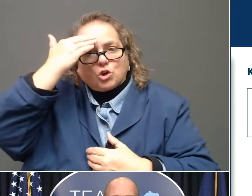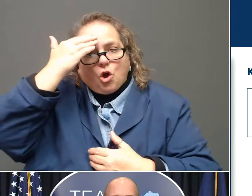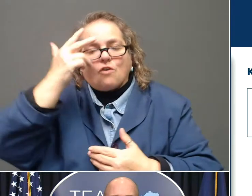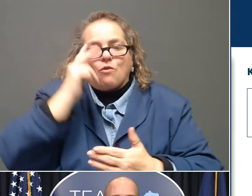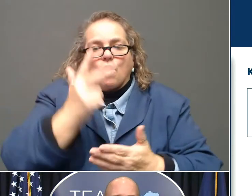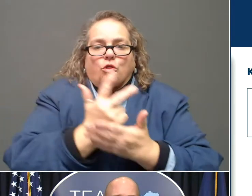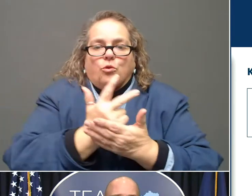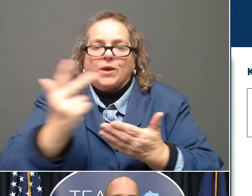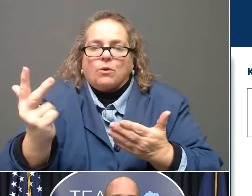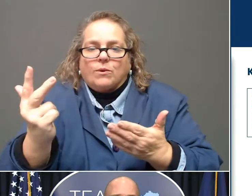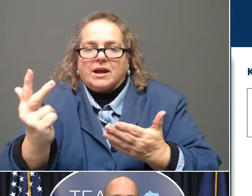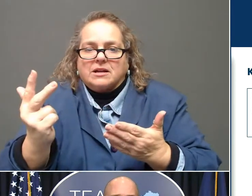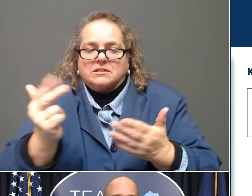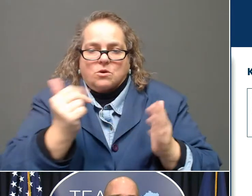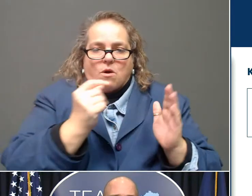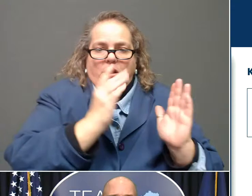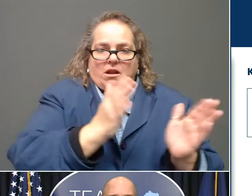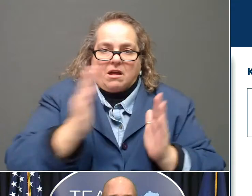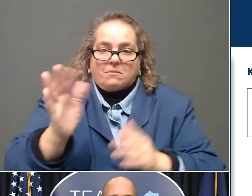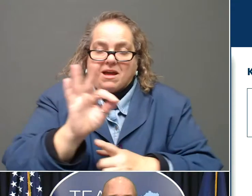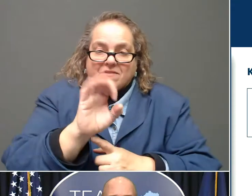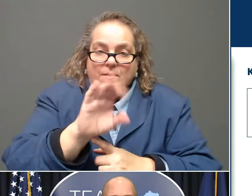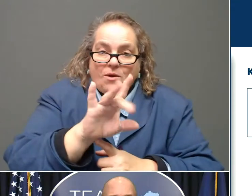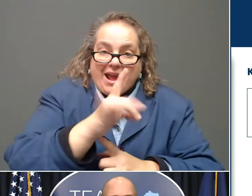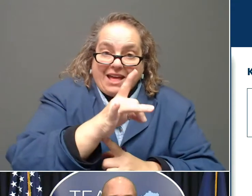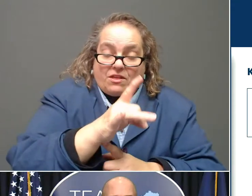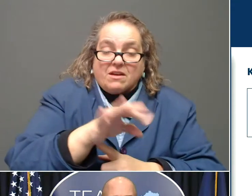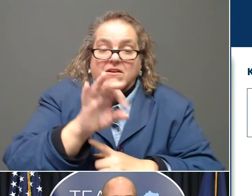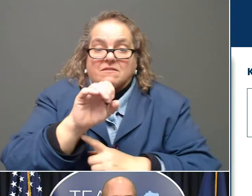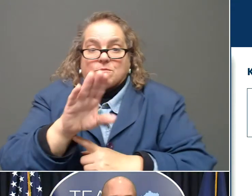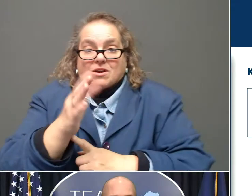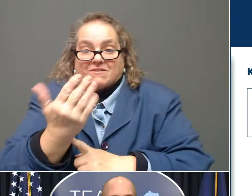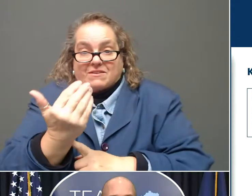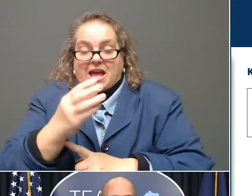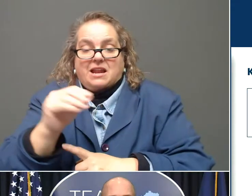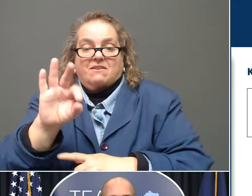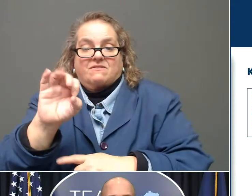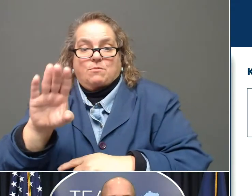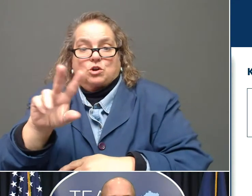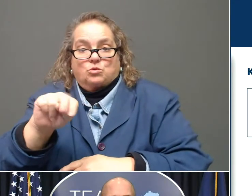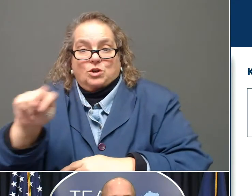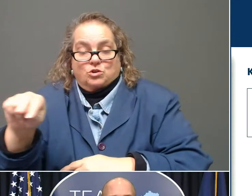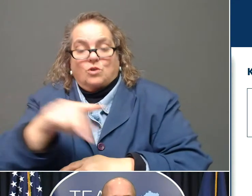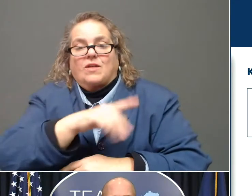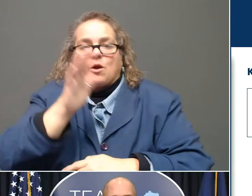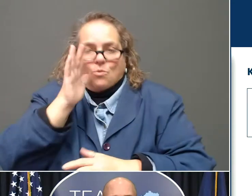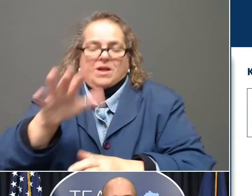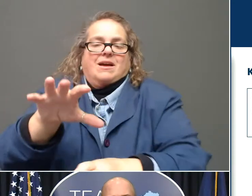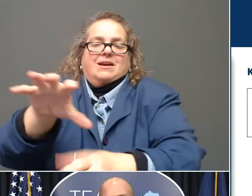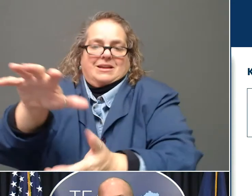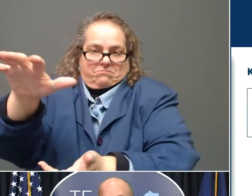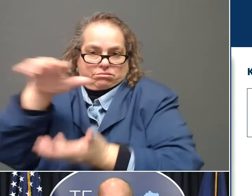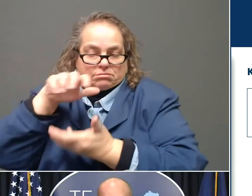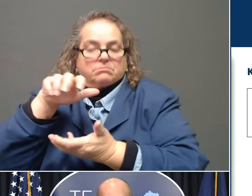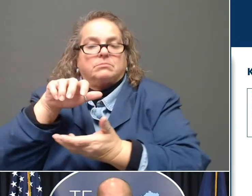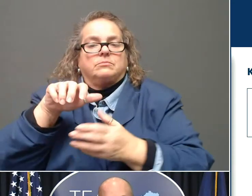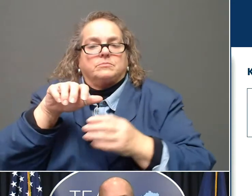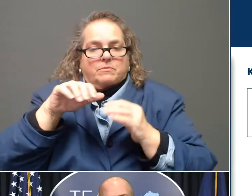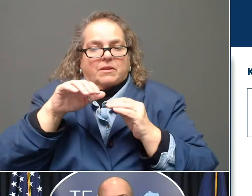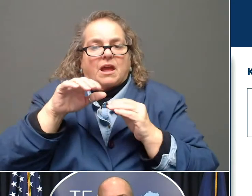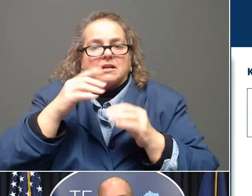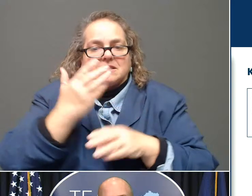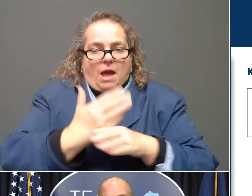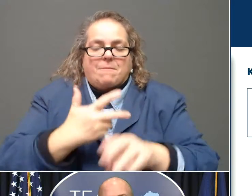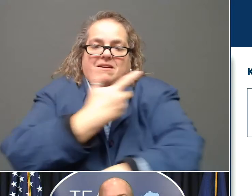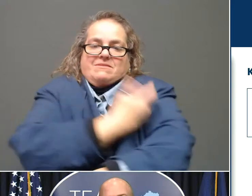them and all of their health departments are going to now receive a steady supply of vaccine so they can plan and prepare over the next 3